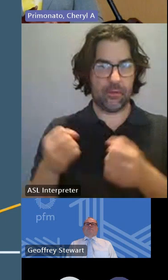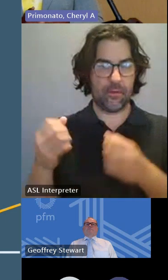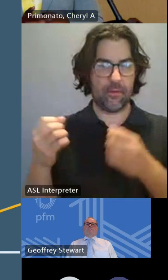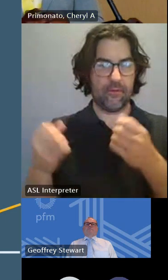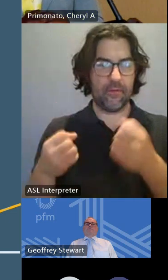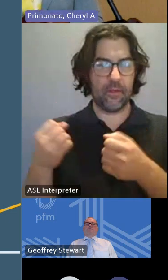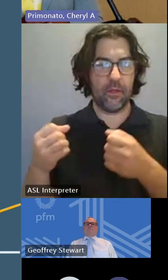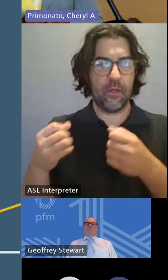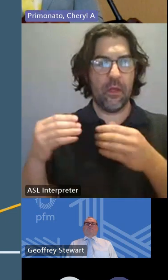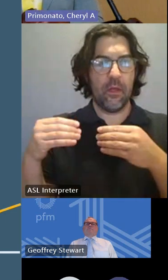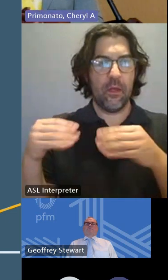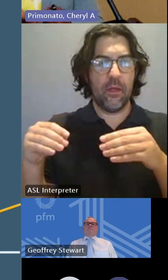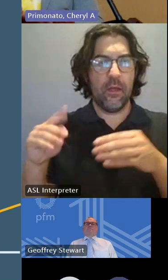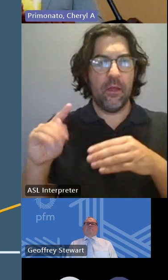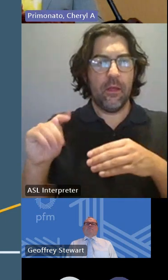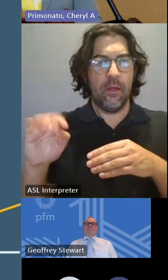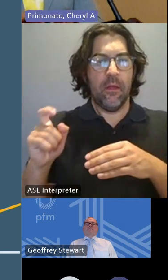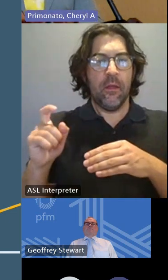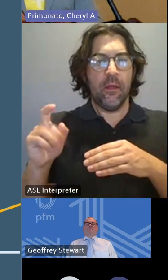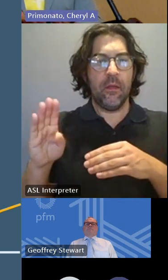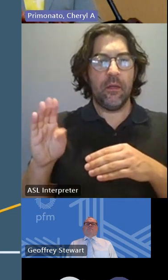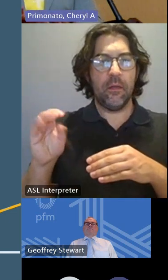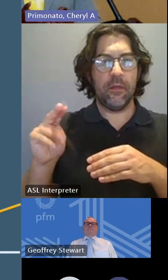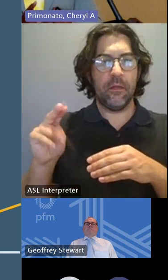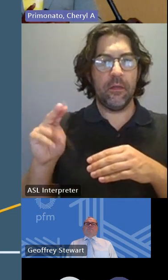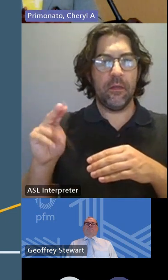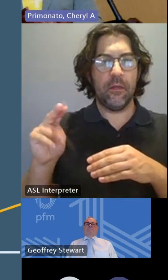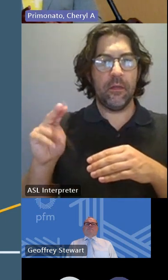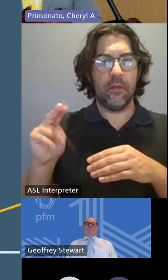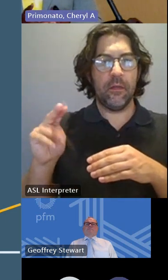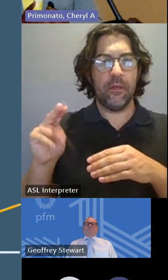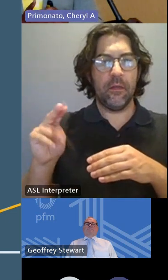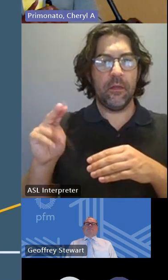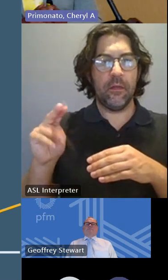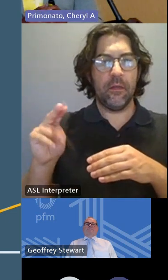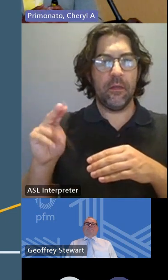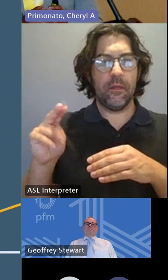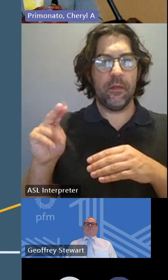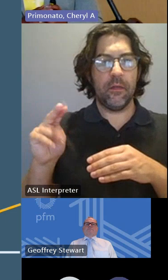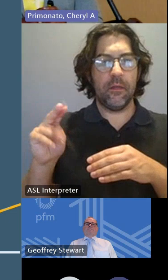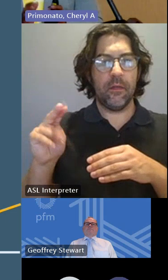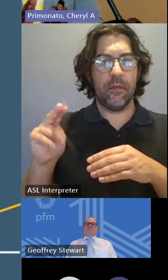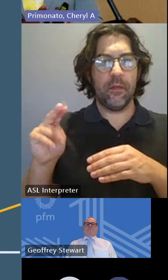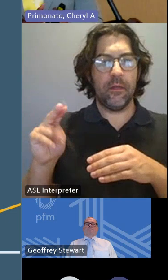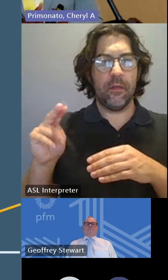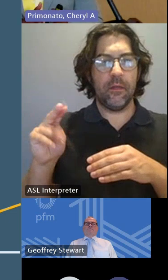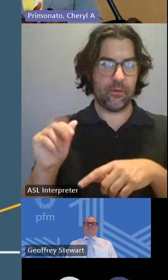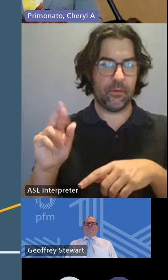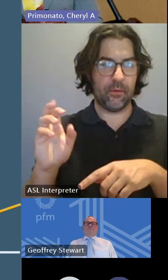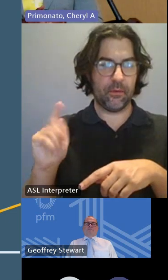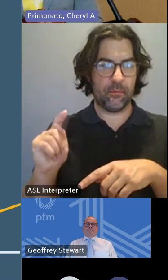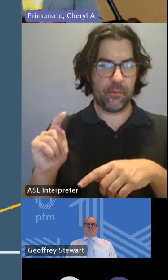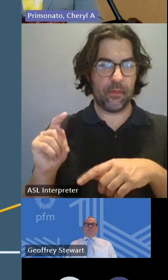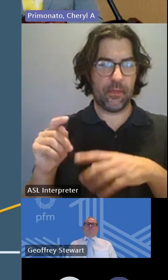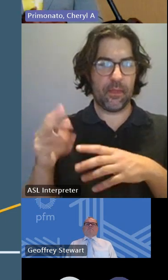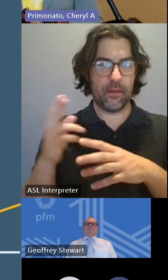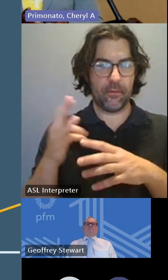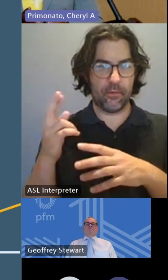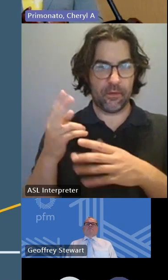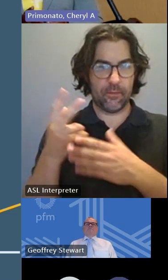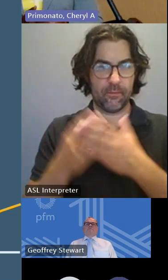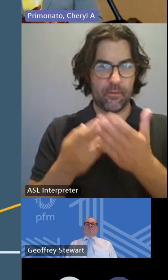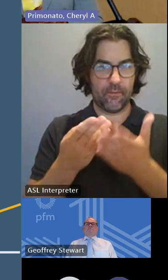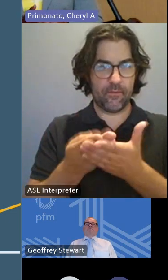bond. This plan is subject to change based on market conditions. Both sources of financing